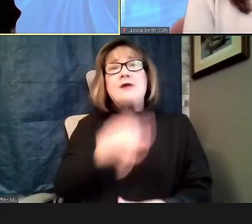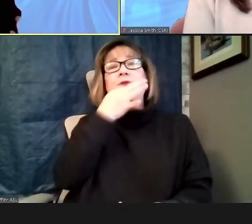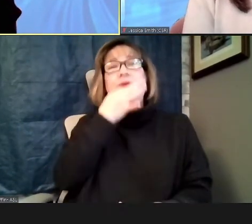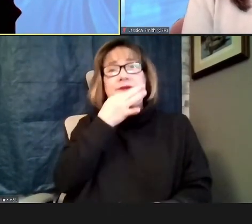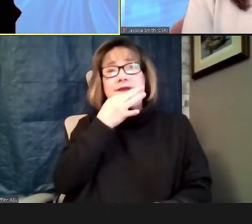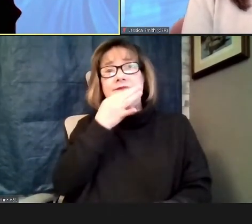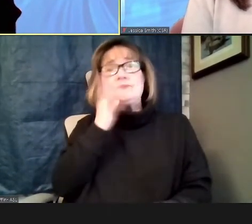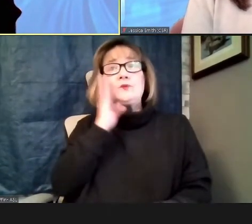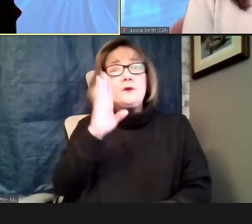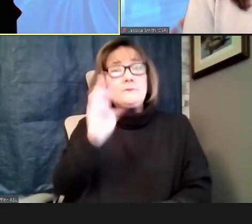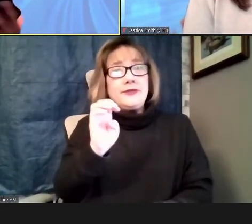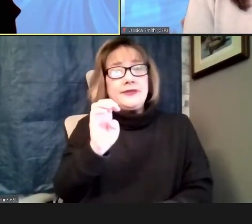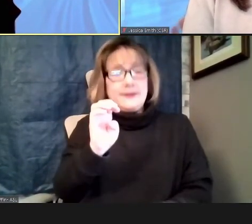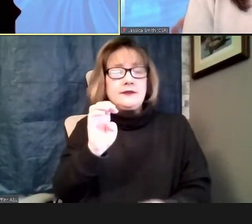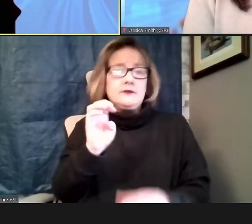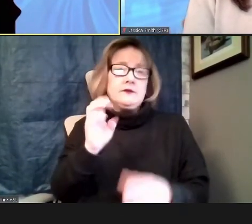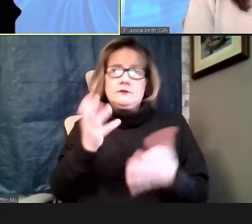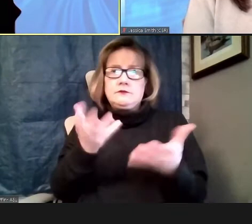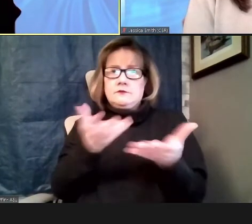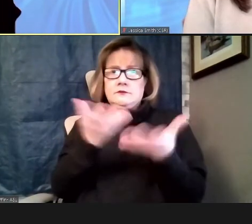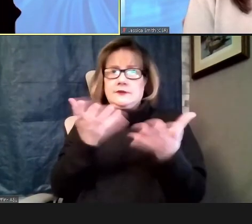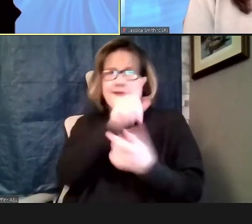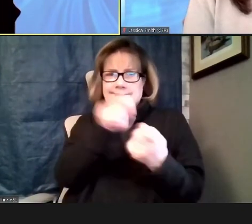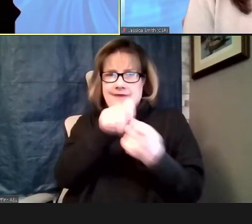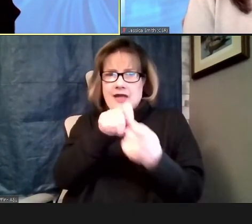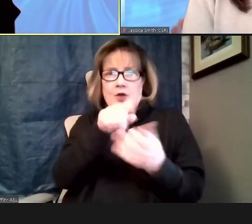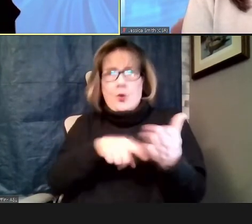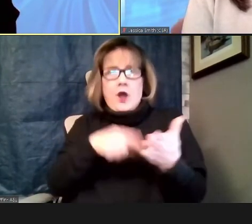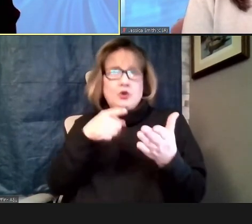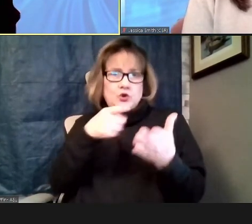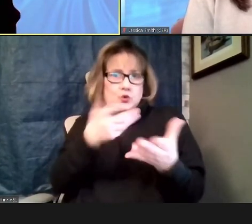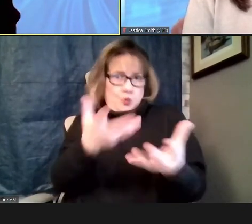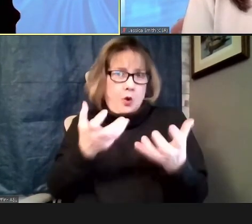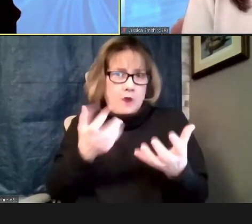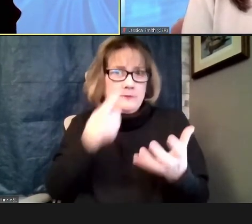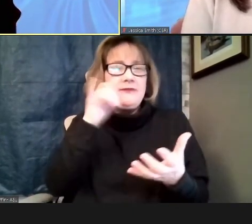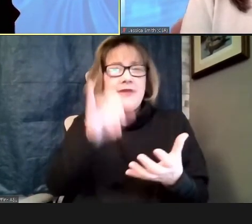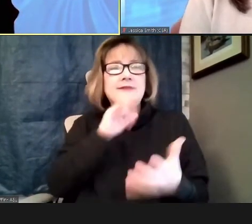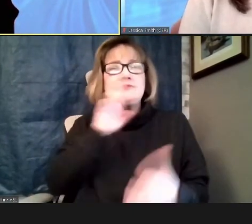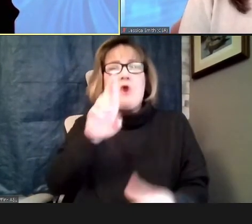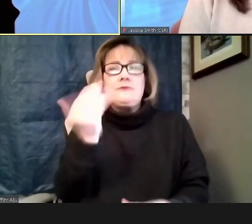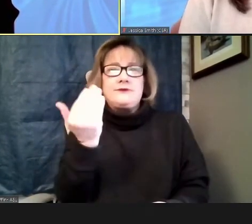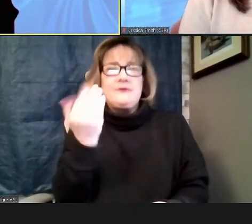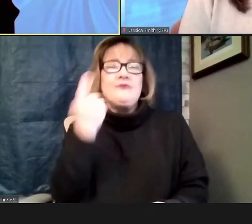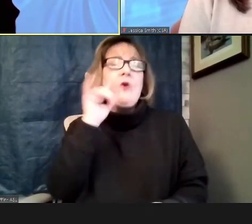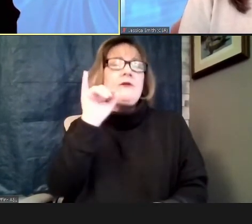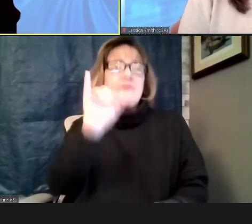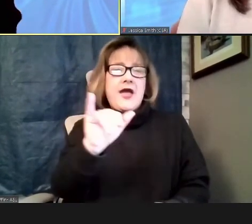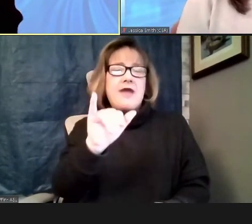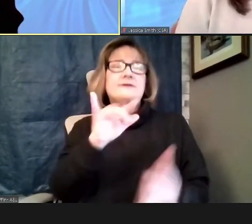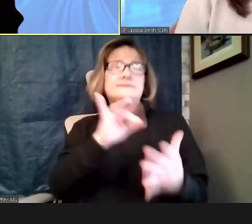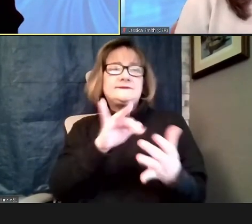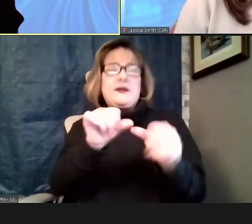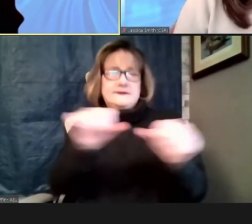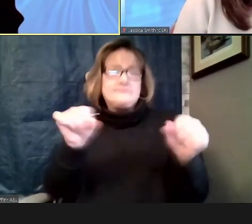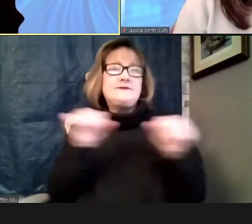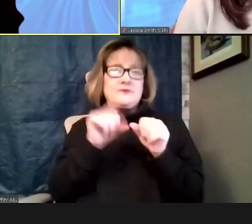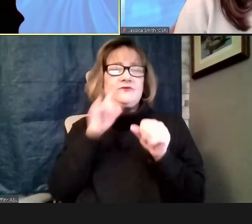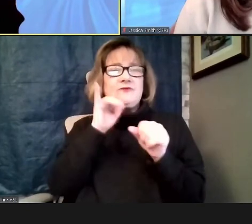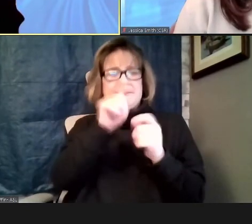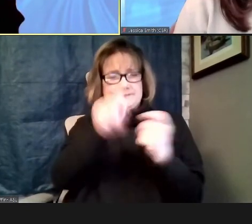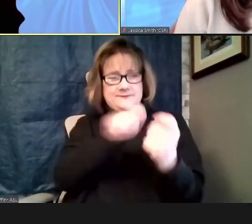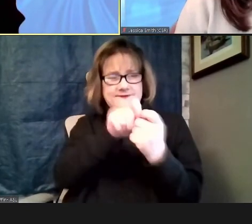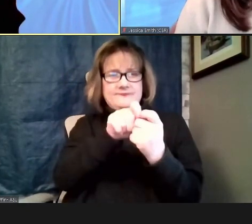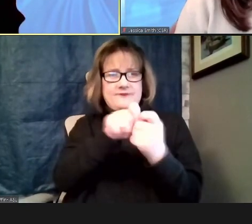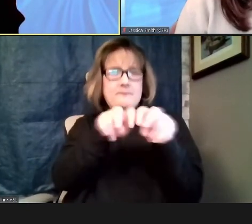be important, exactly what you want, because these are the R15s for that study section go to that specific panel.